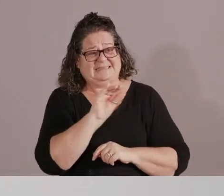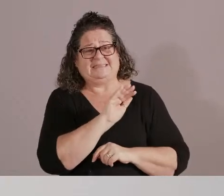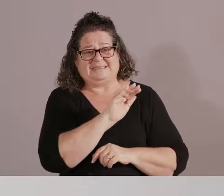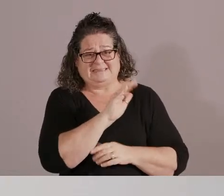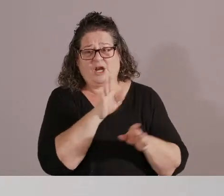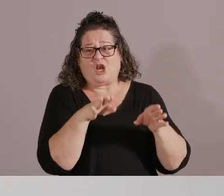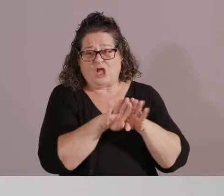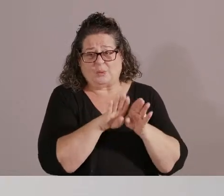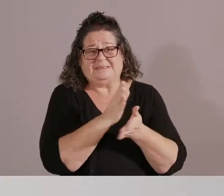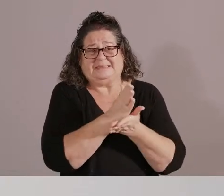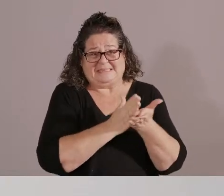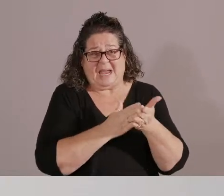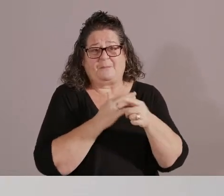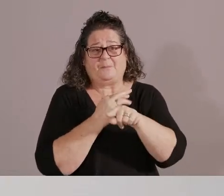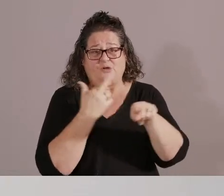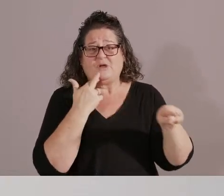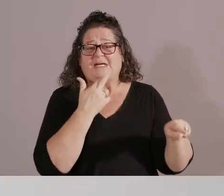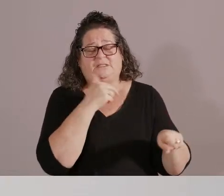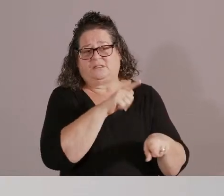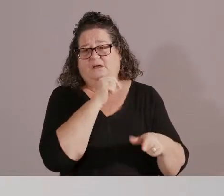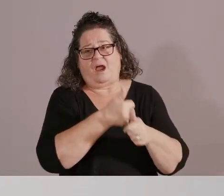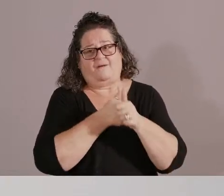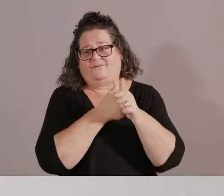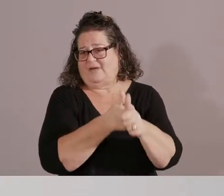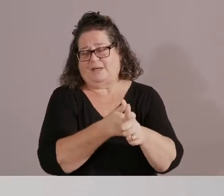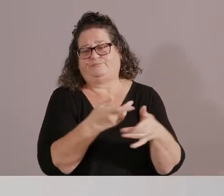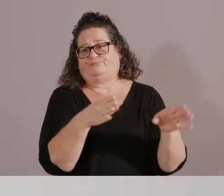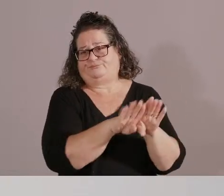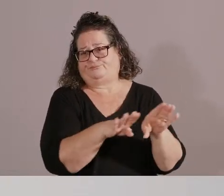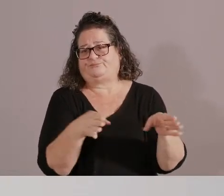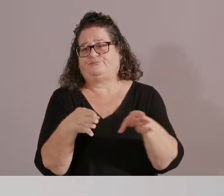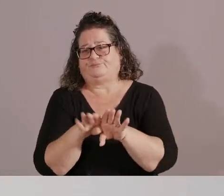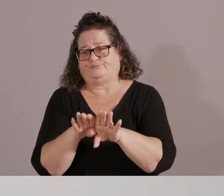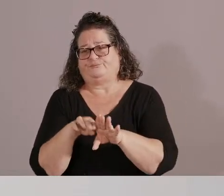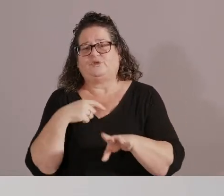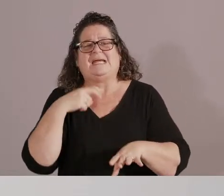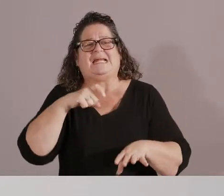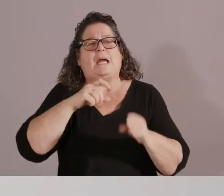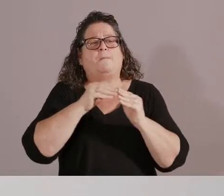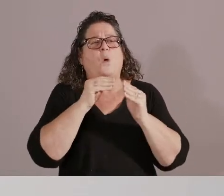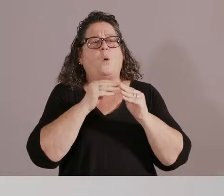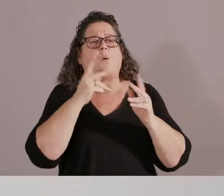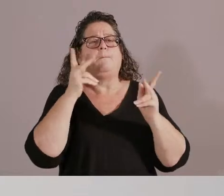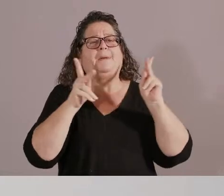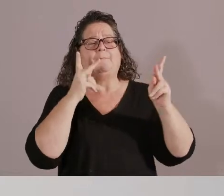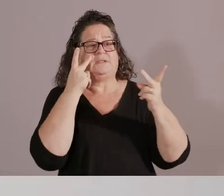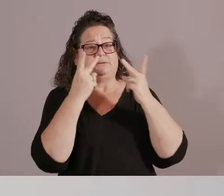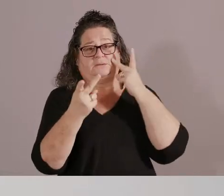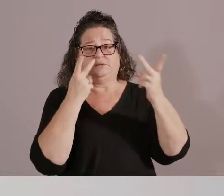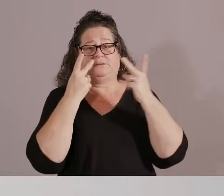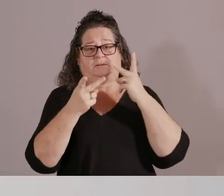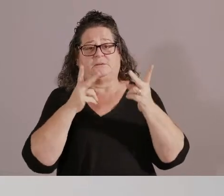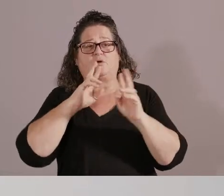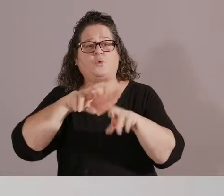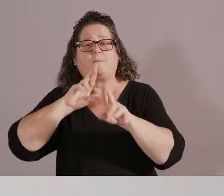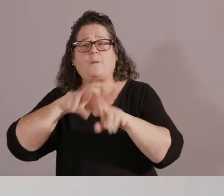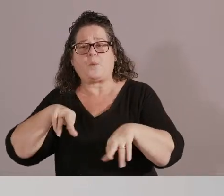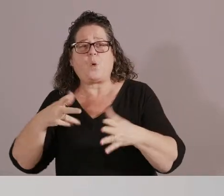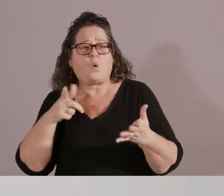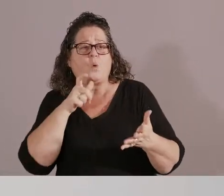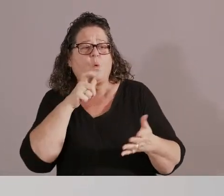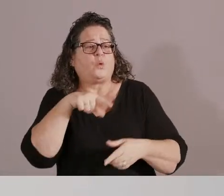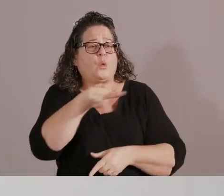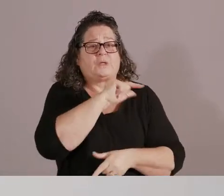have more eyes and ears out there helping us do that. So nothing at all, you know, I know you're a good loyal soldier